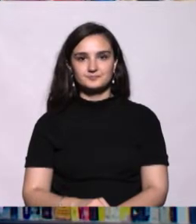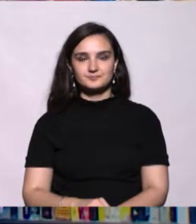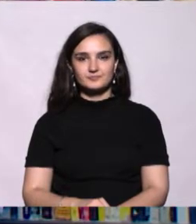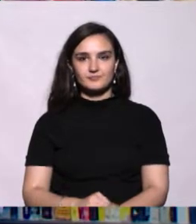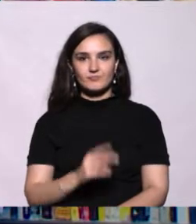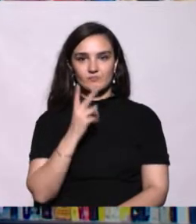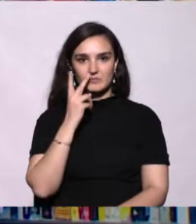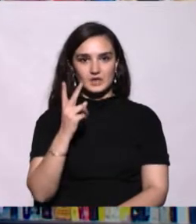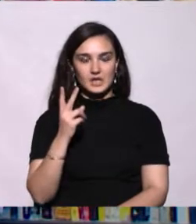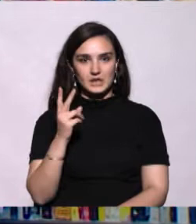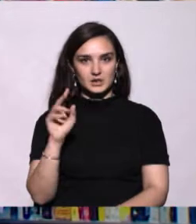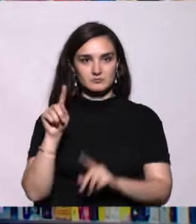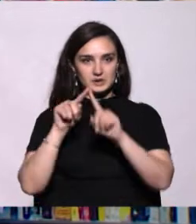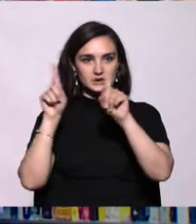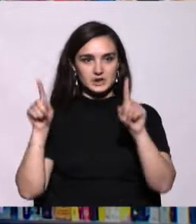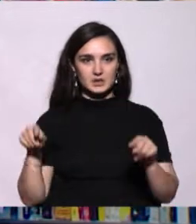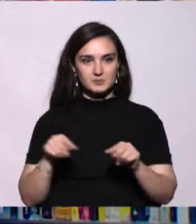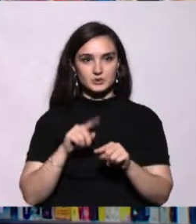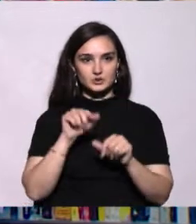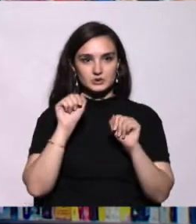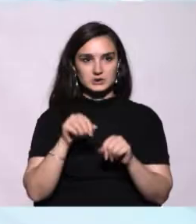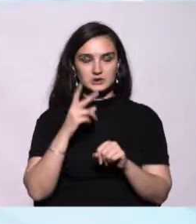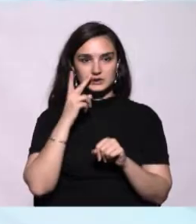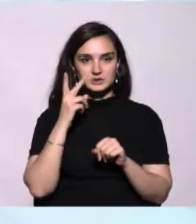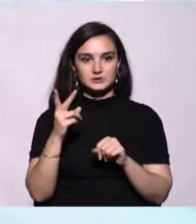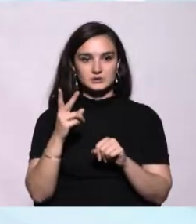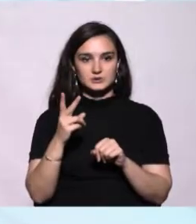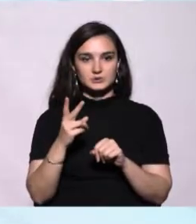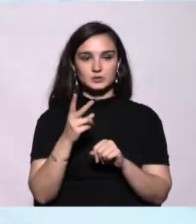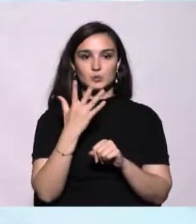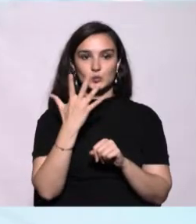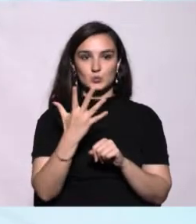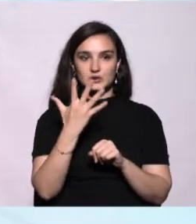Please look at the board and you can see